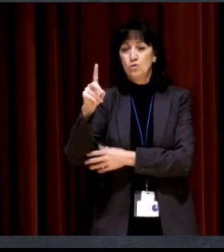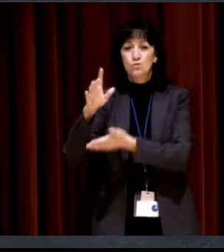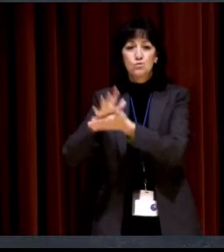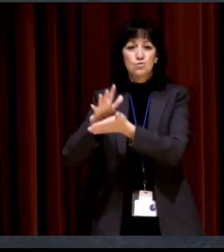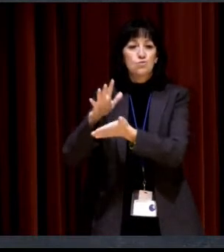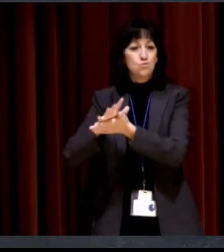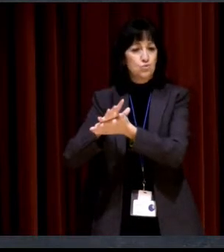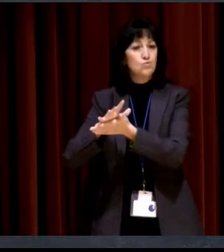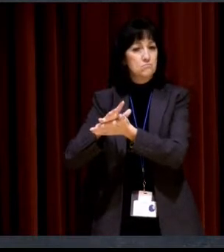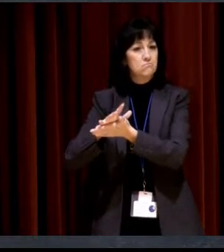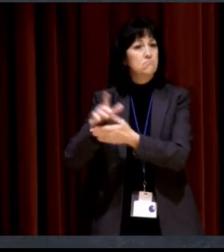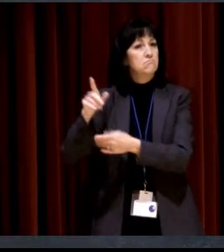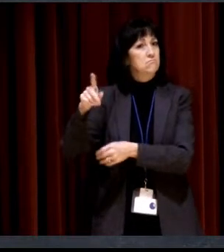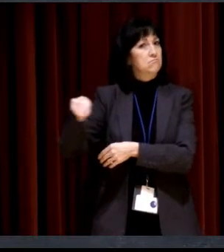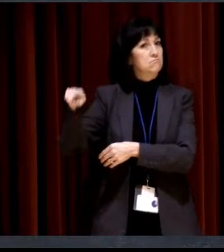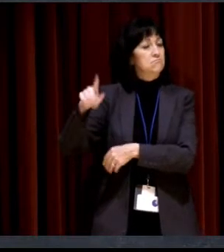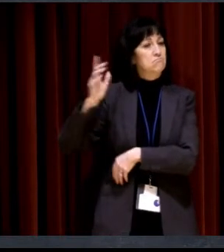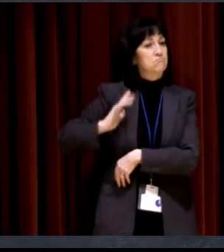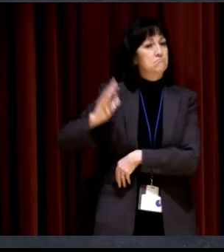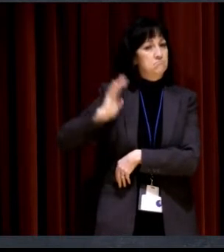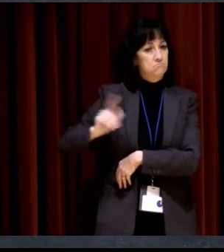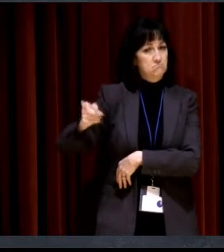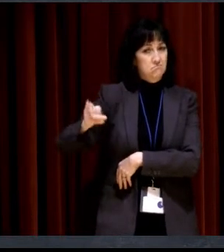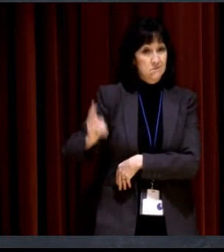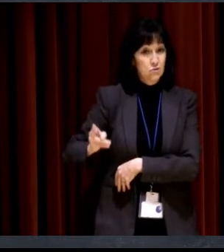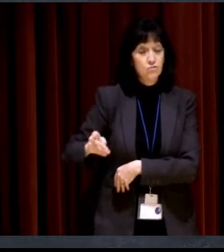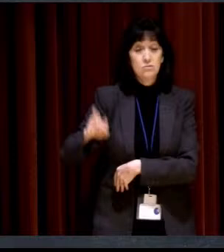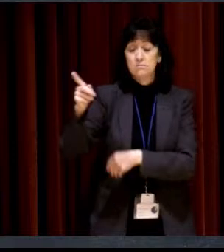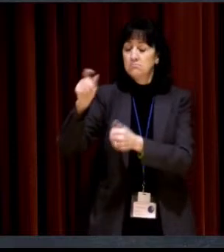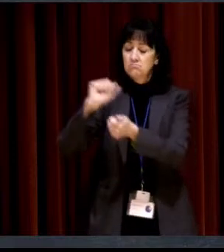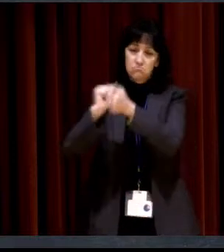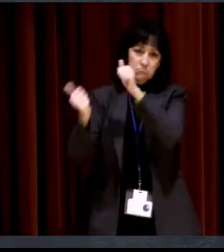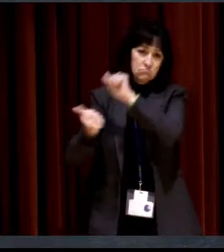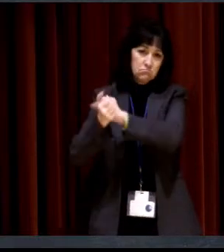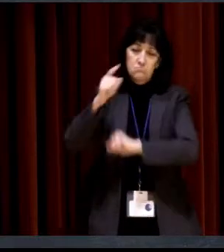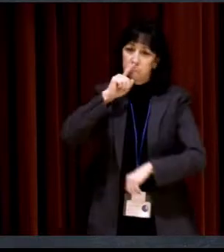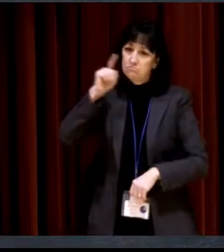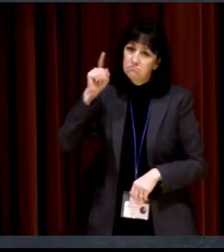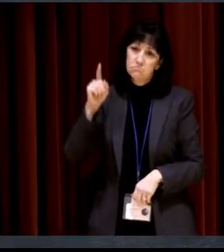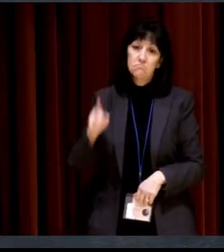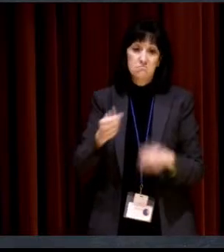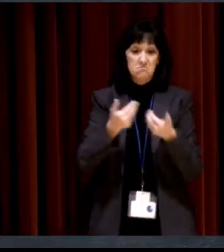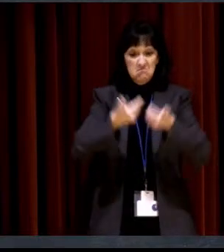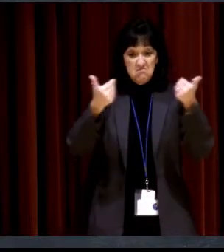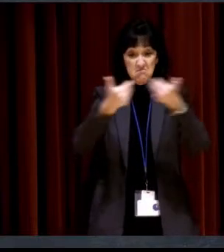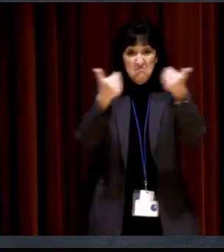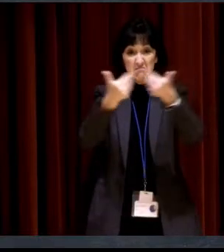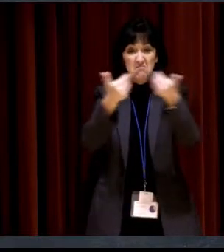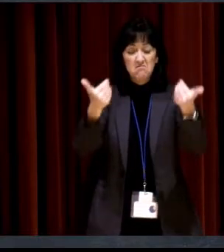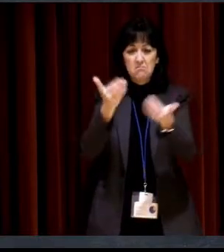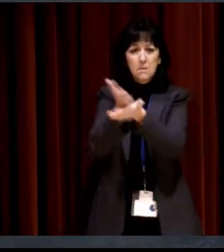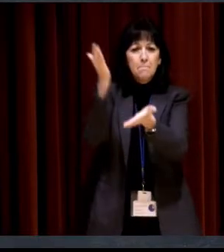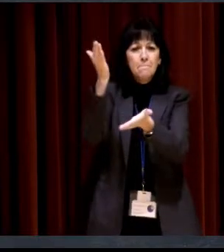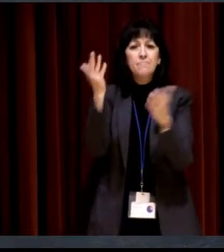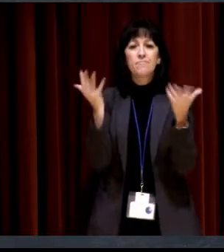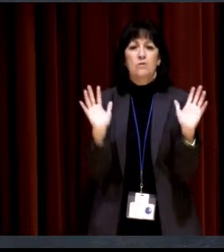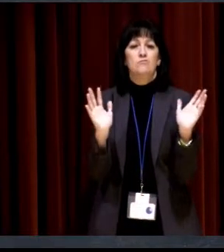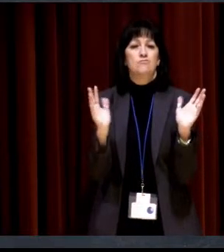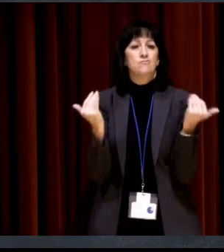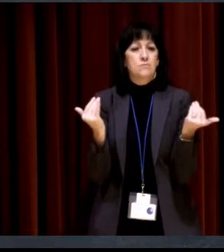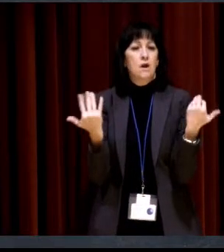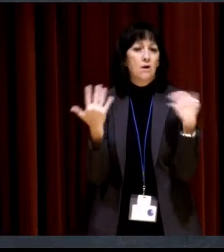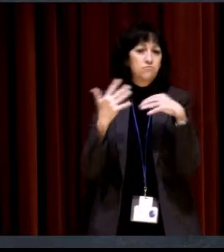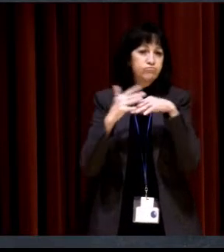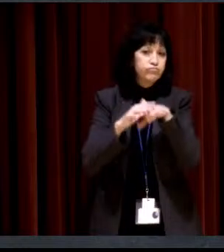versus Board by the Supreme Court. So I say that only because we did that today, and tonight